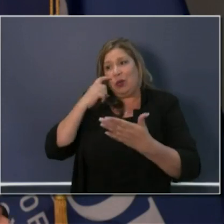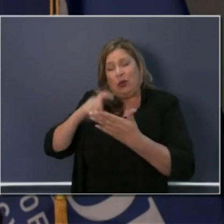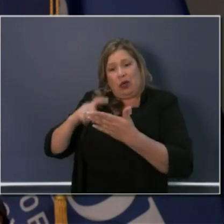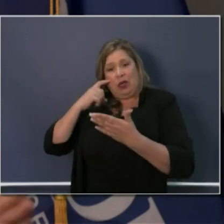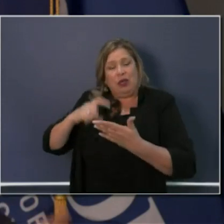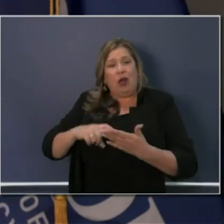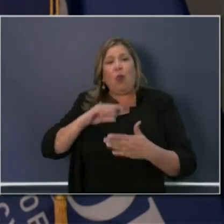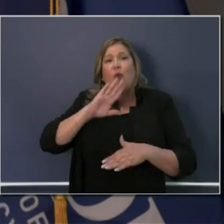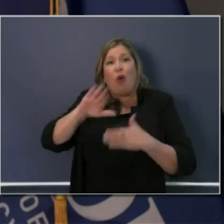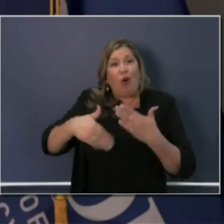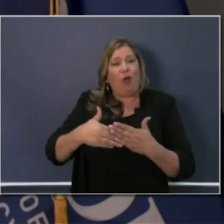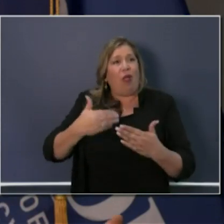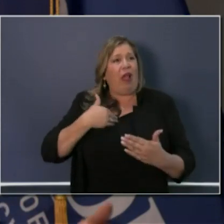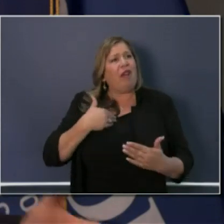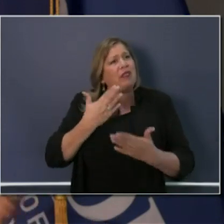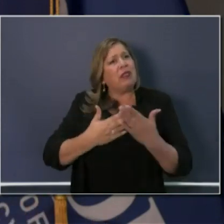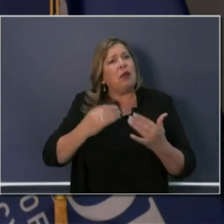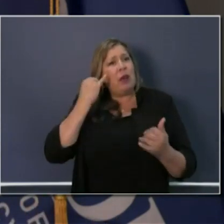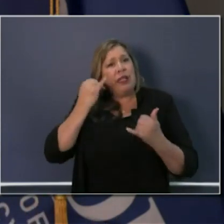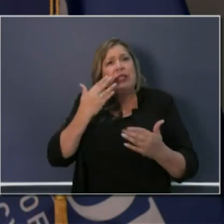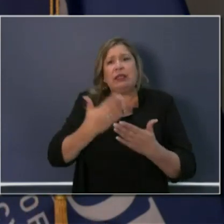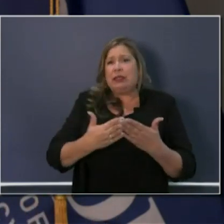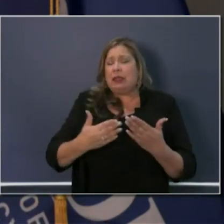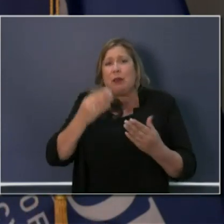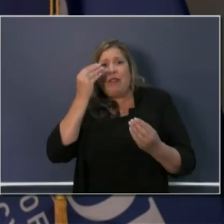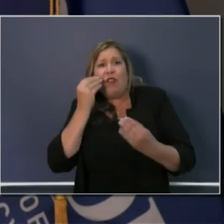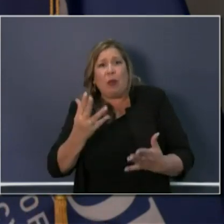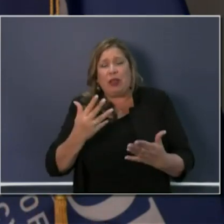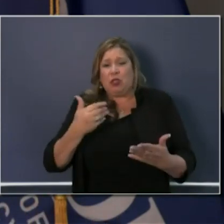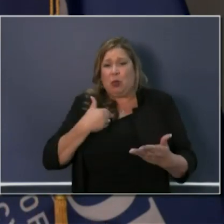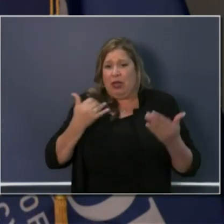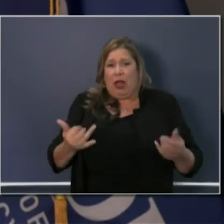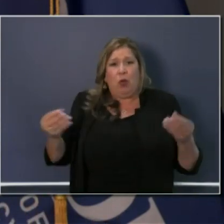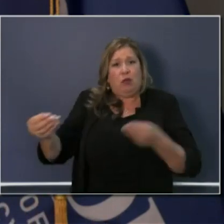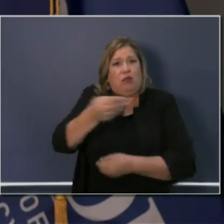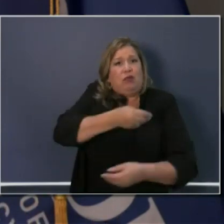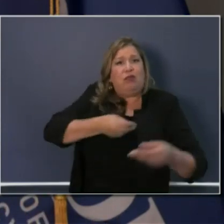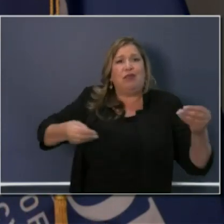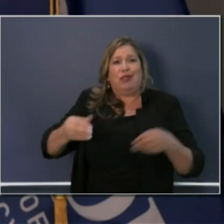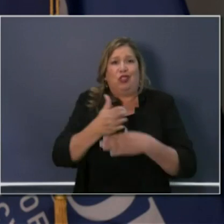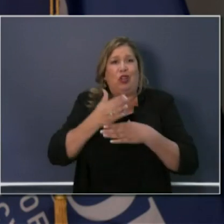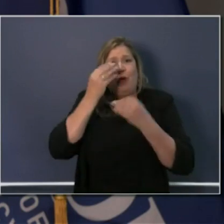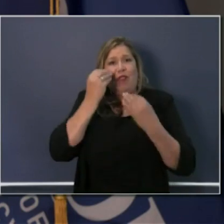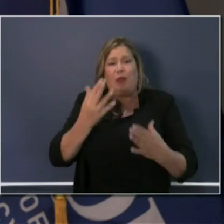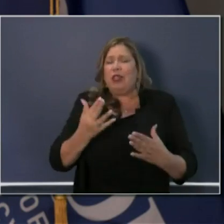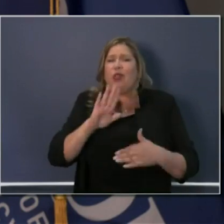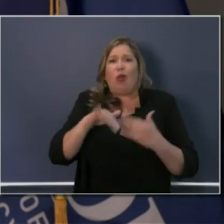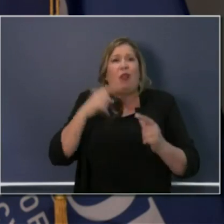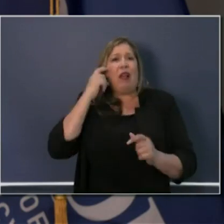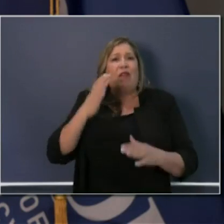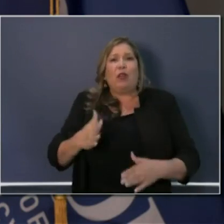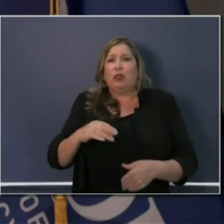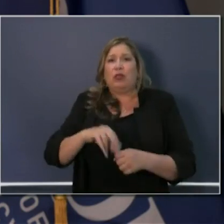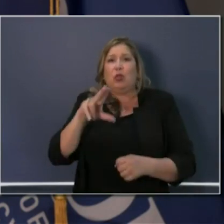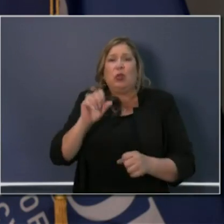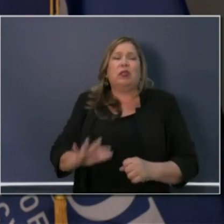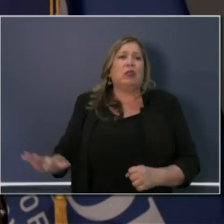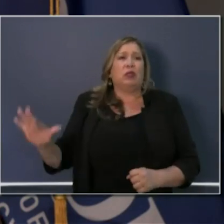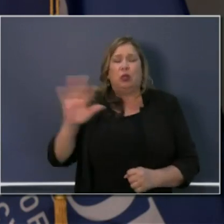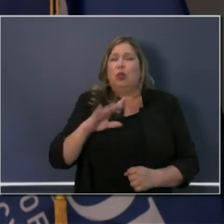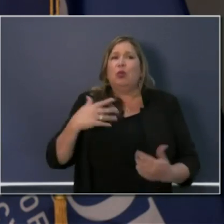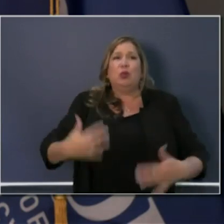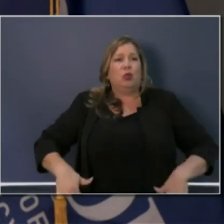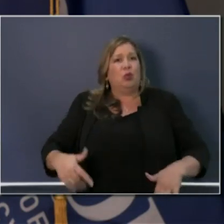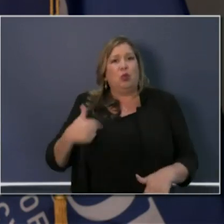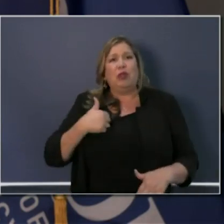have insight, we all have capacity, and our ability to start sharing these as governors across the state have really, I think, inspired all of